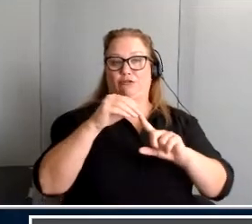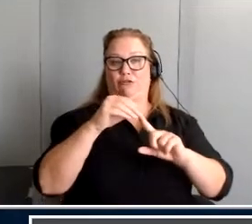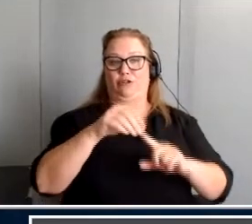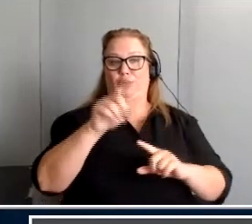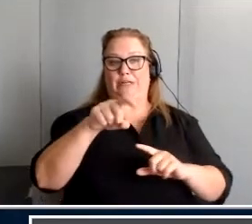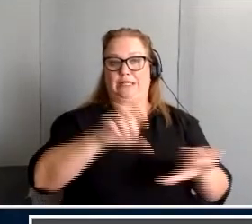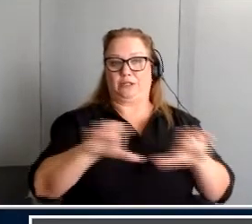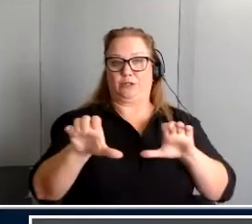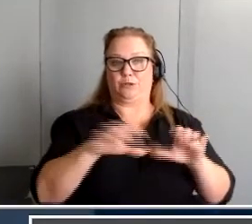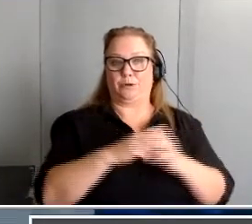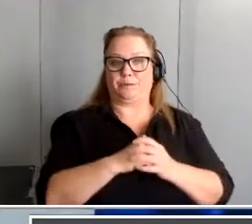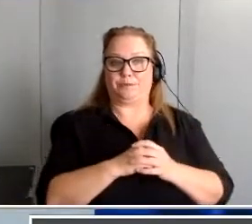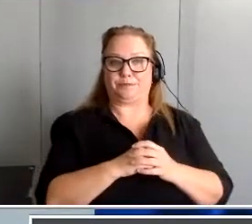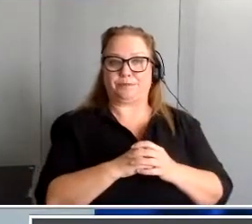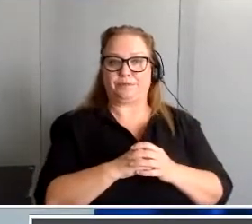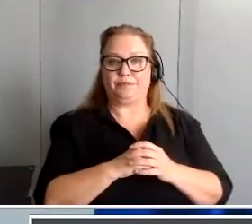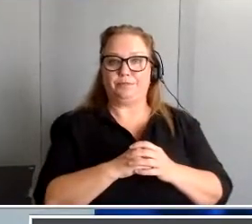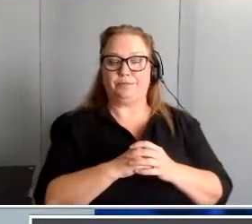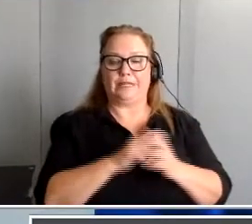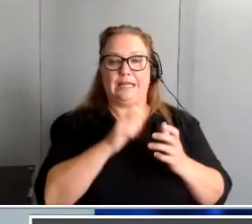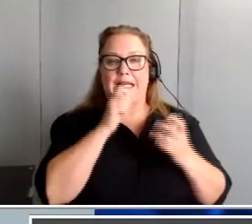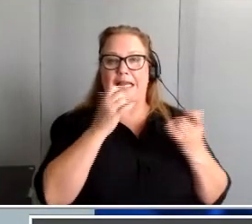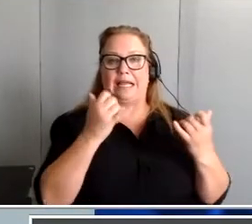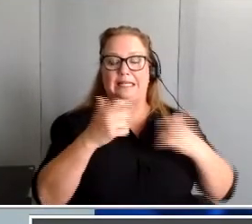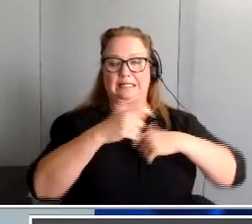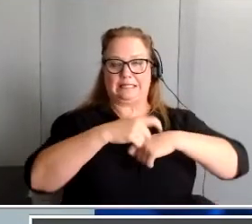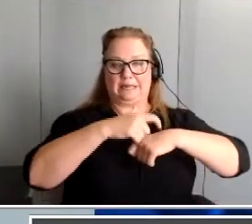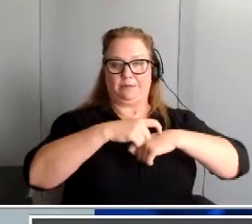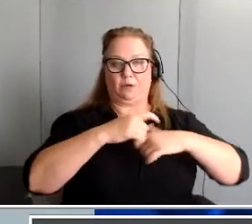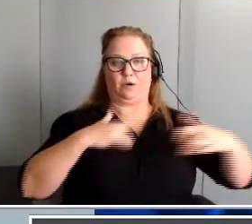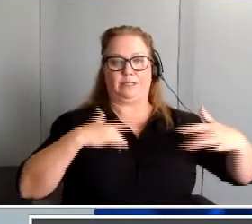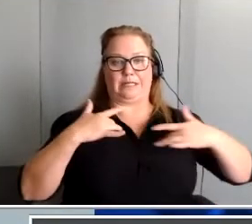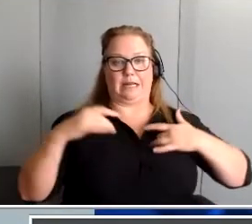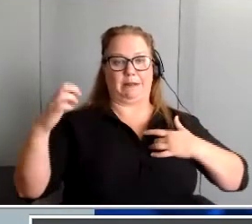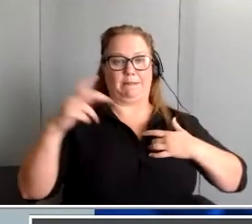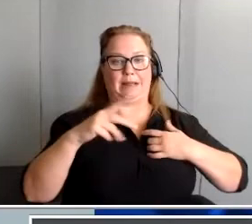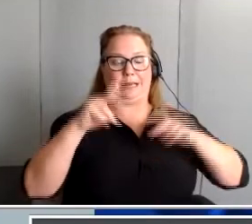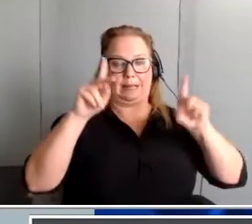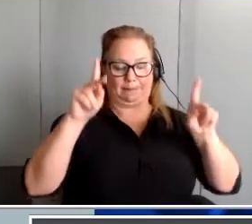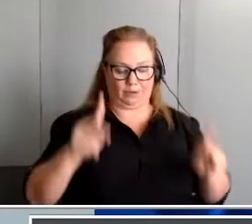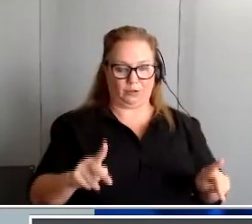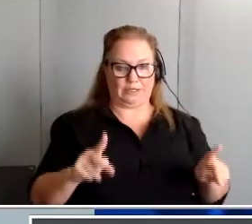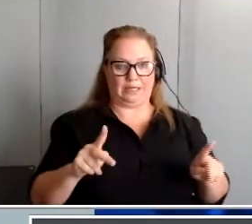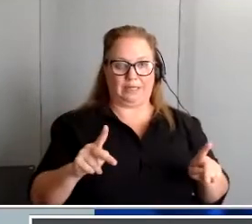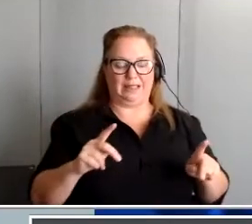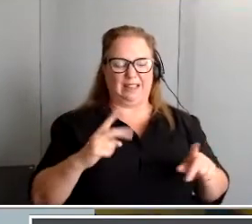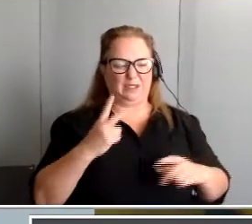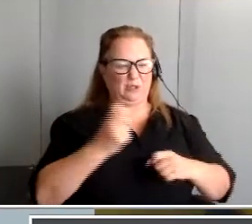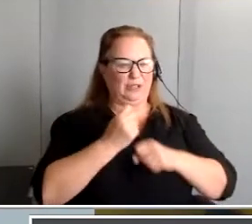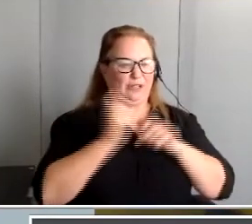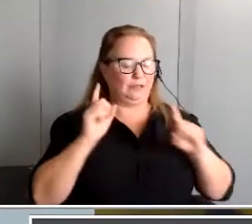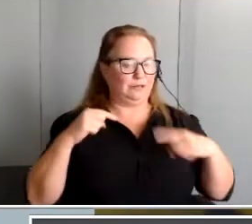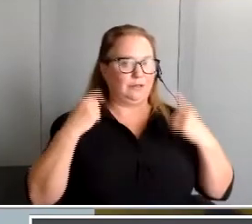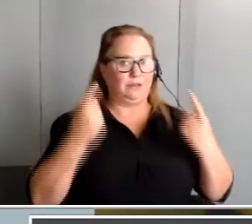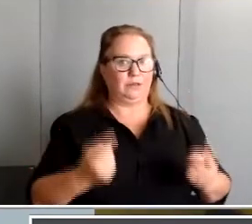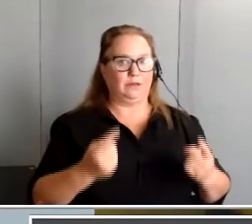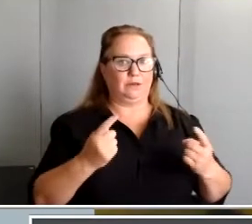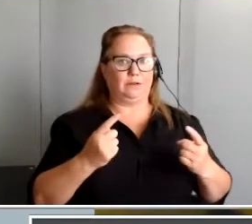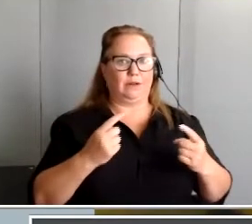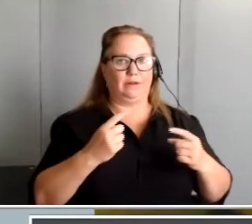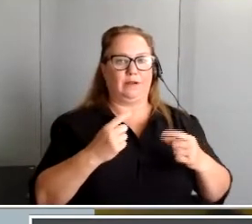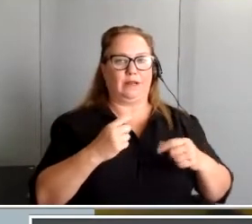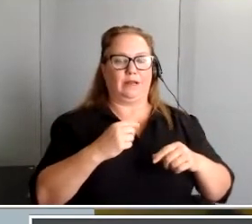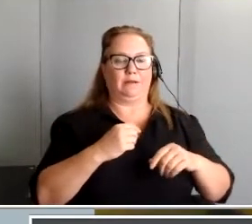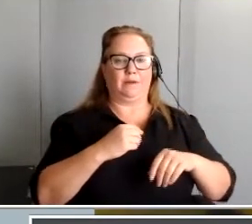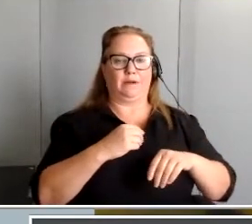take? Not at this time. We are excited to be back in person. The last couple of years, we've been able to present a Vibrant